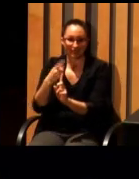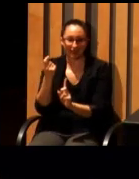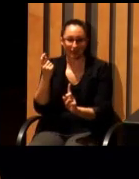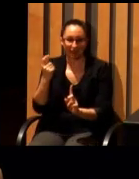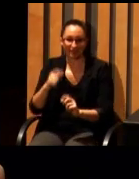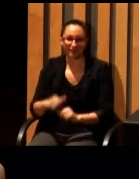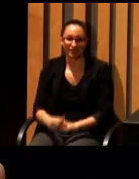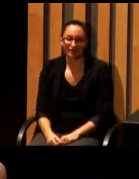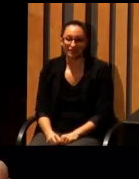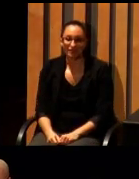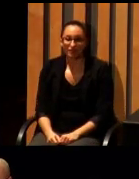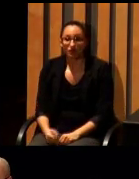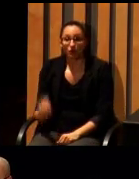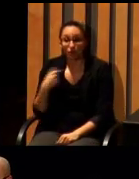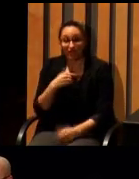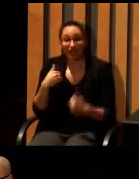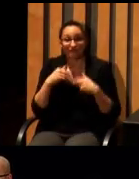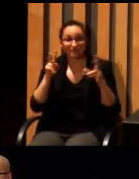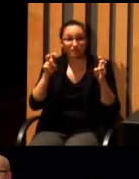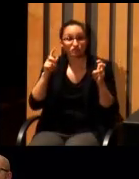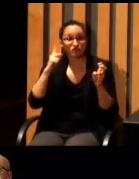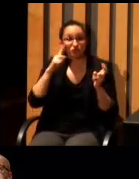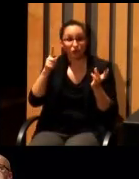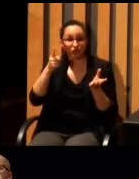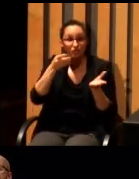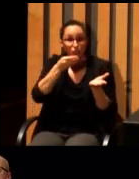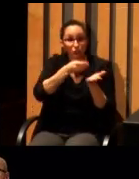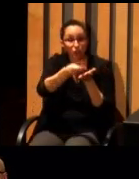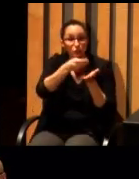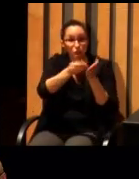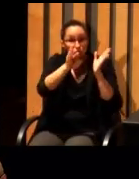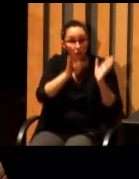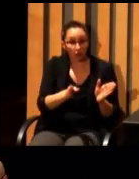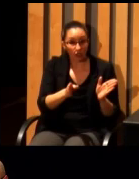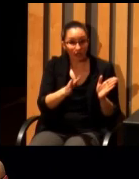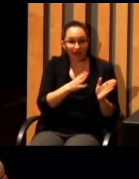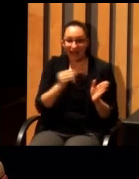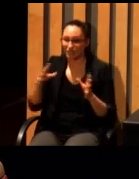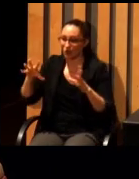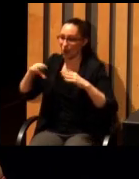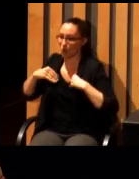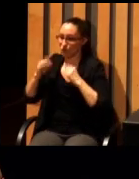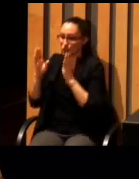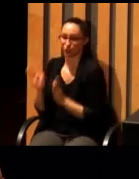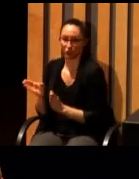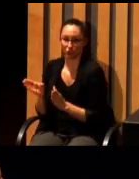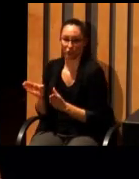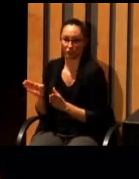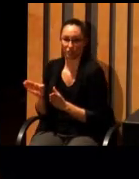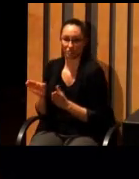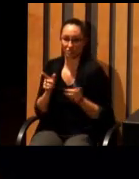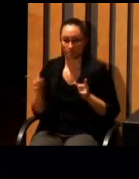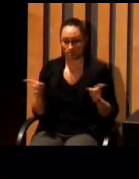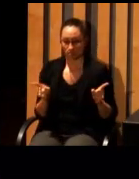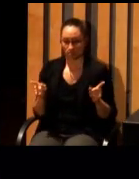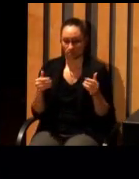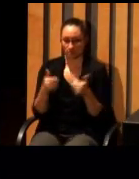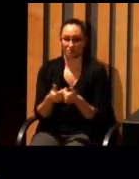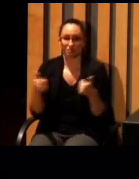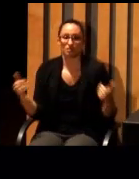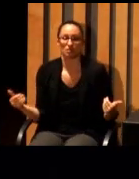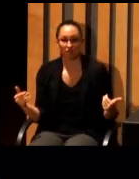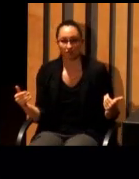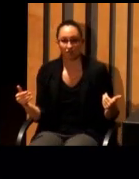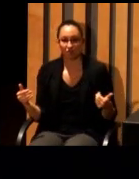because there is the issue of consumer versus the issue of owner. Right? And all the time,